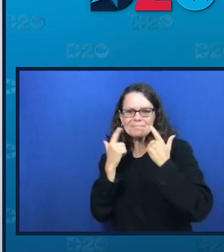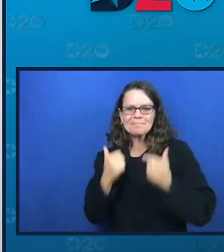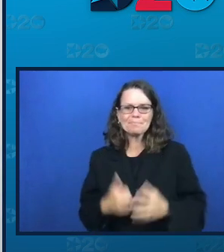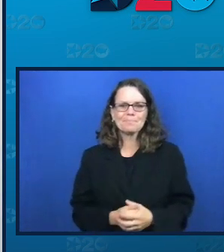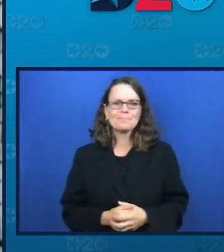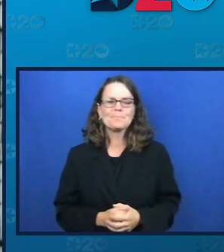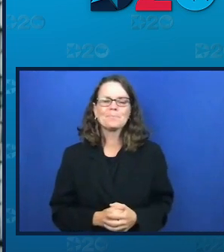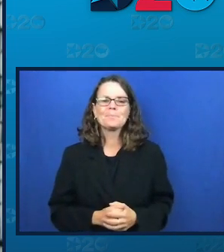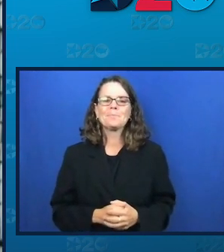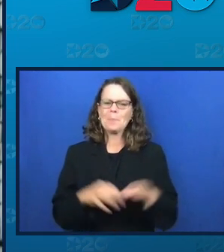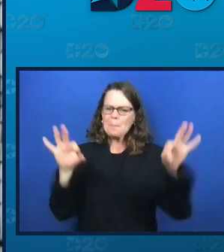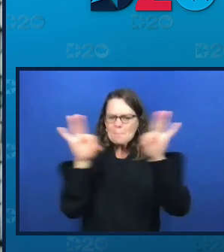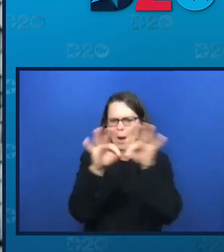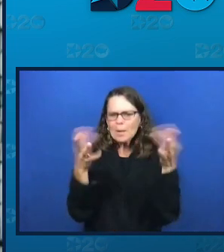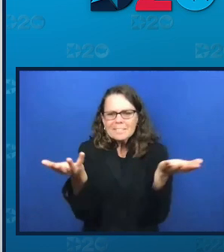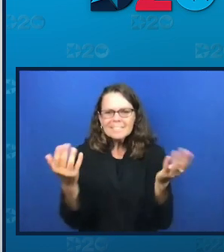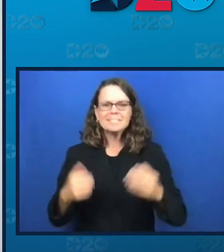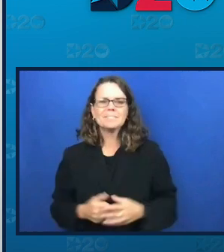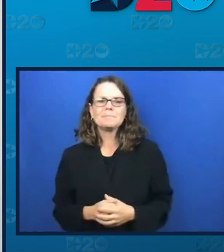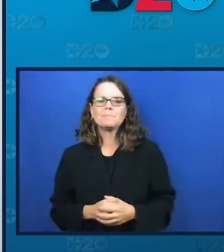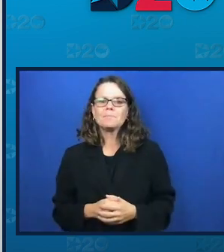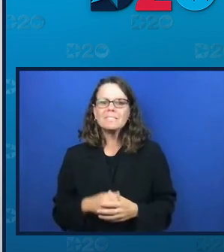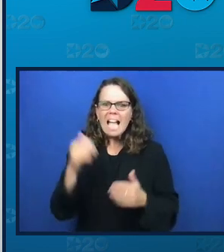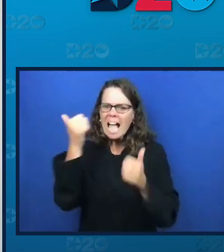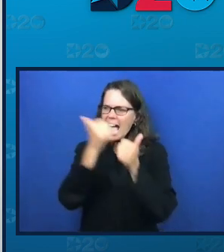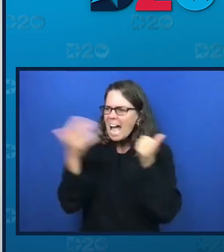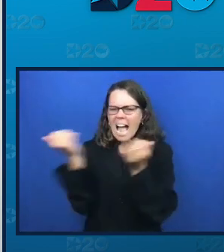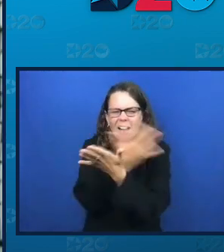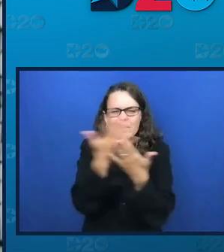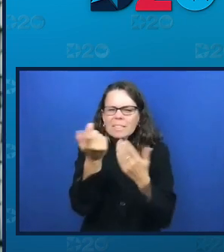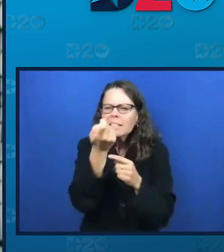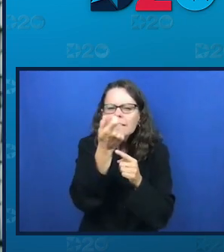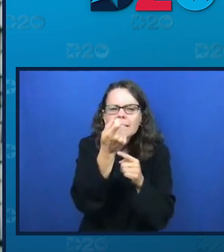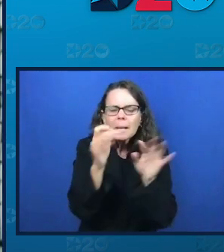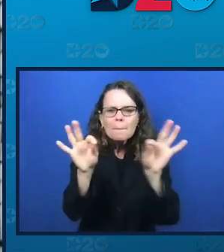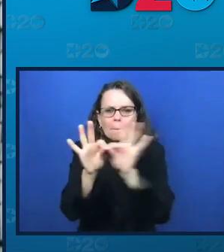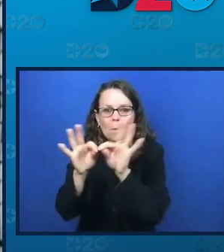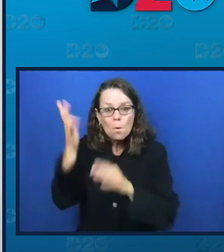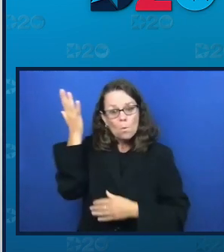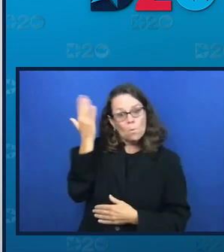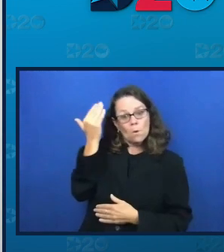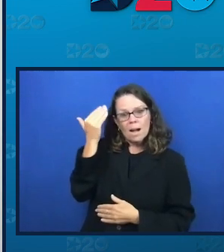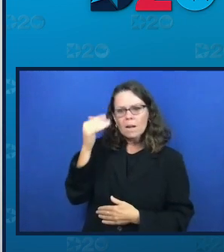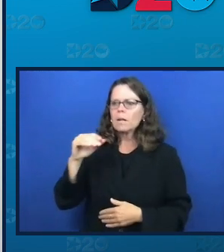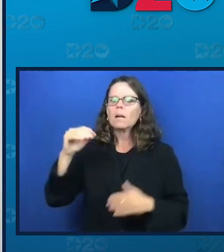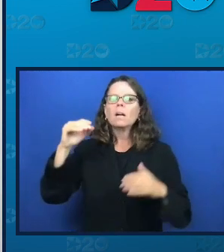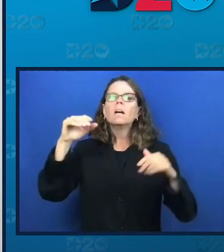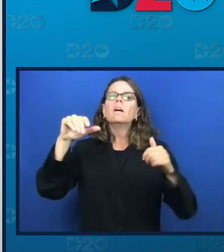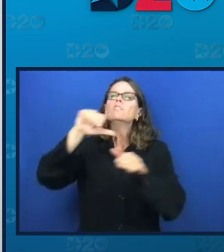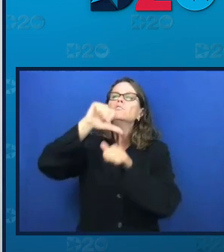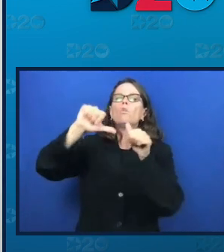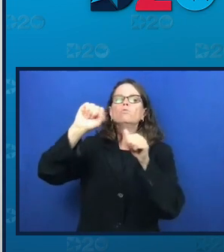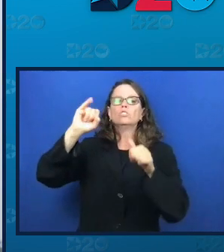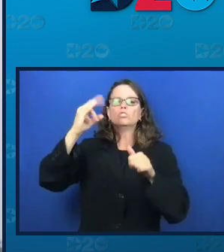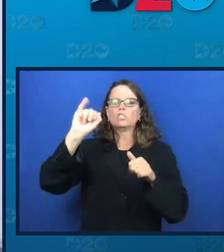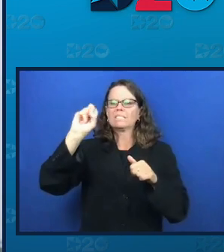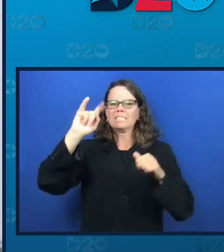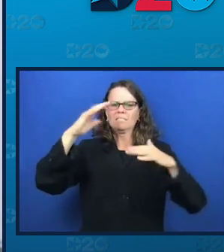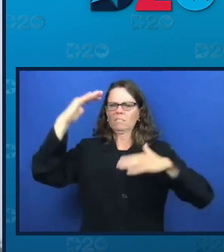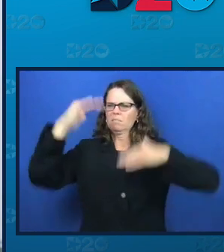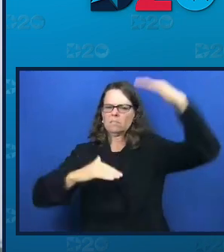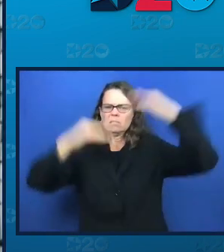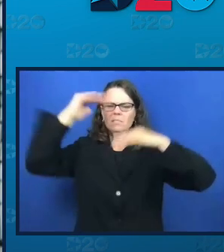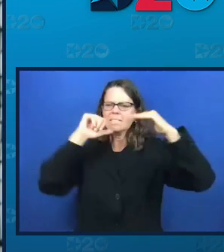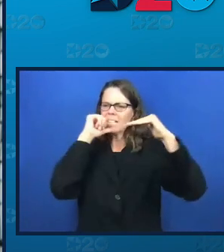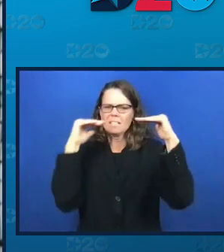especially important. One, because the social injustices right now, racial inequality, but also because we have children. Excuse